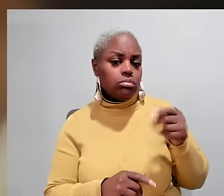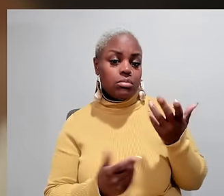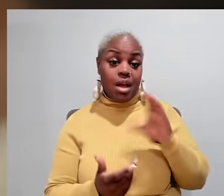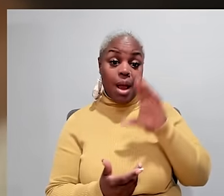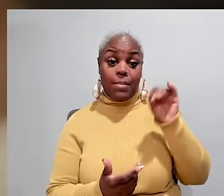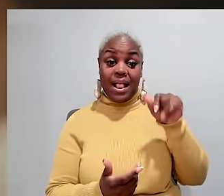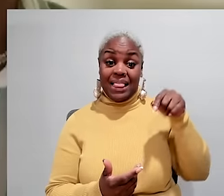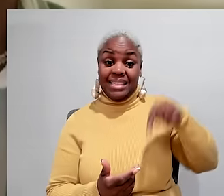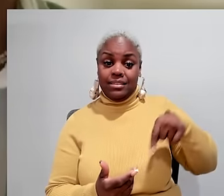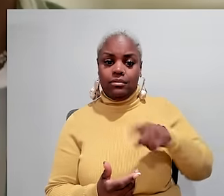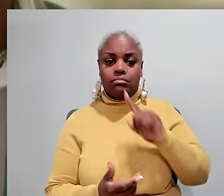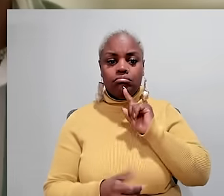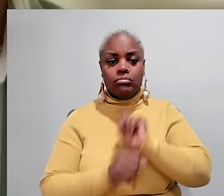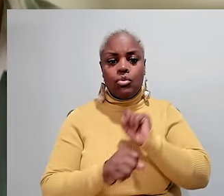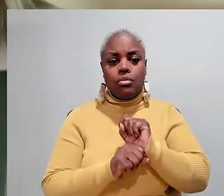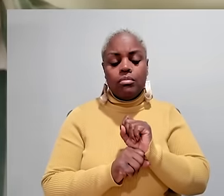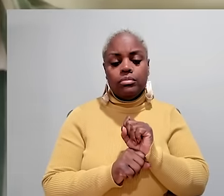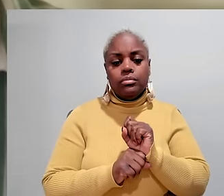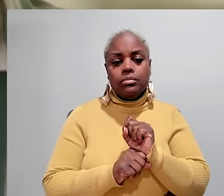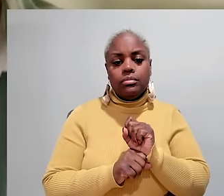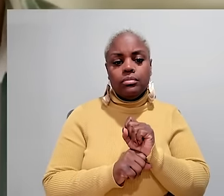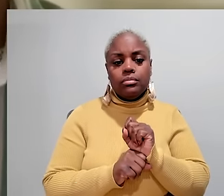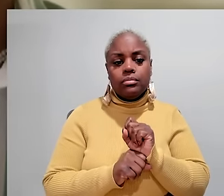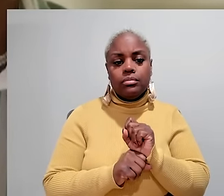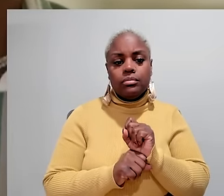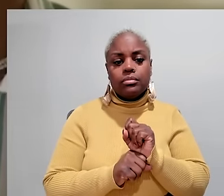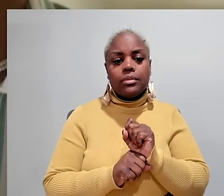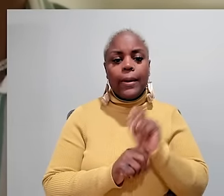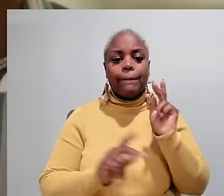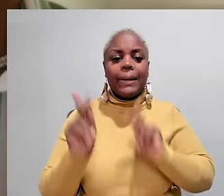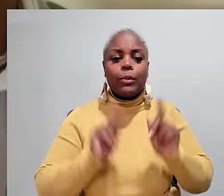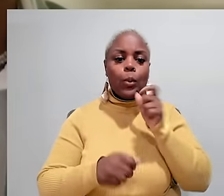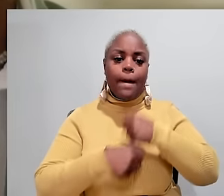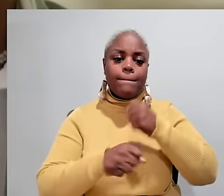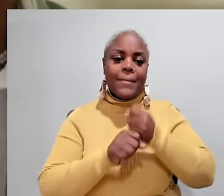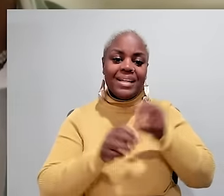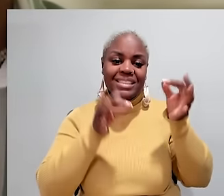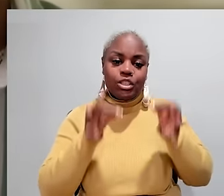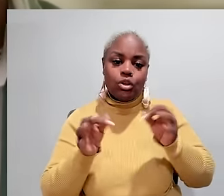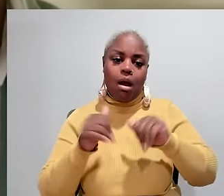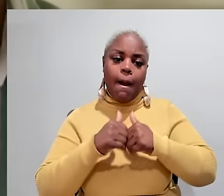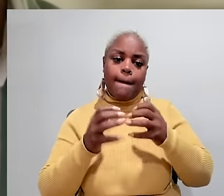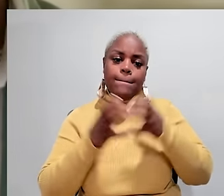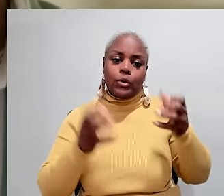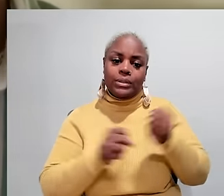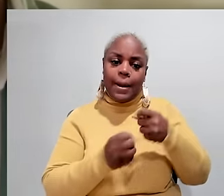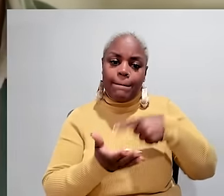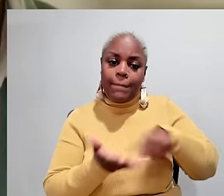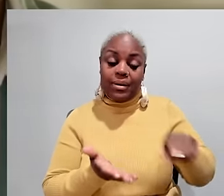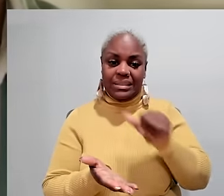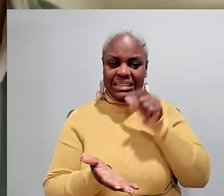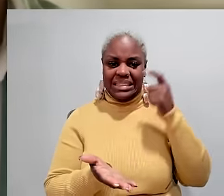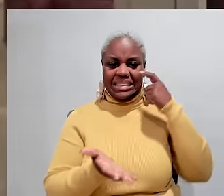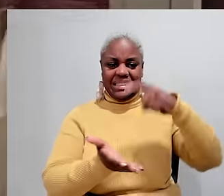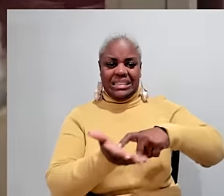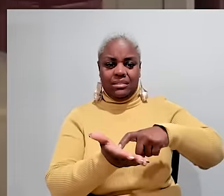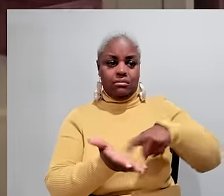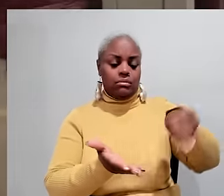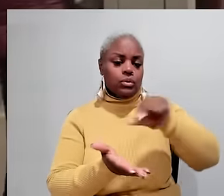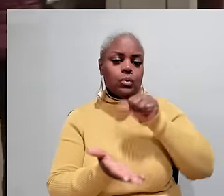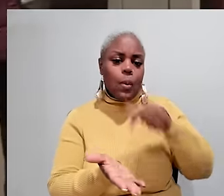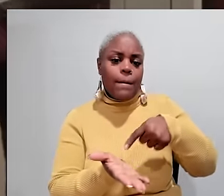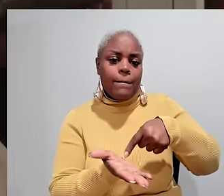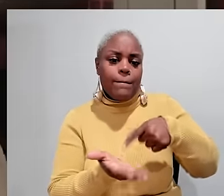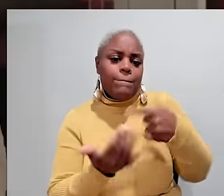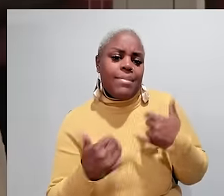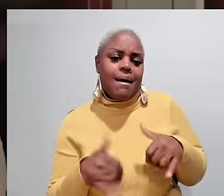people doing this I mean it doesn't surprise me because companies like this are underfunded and the